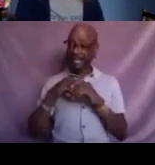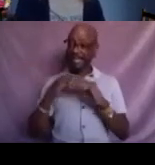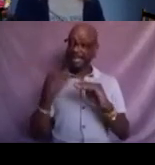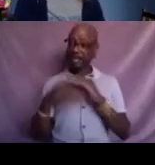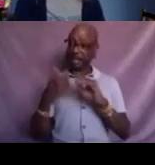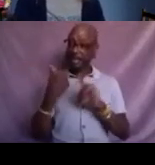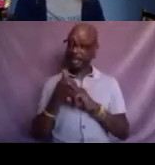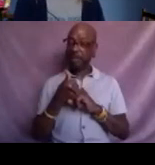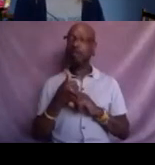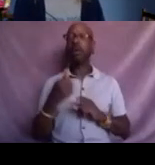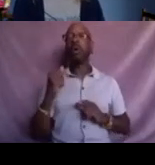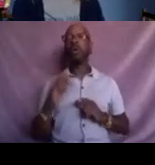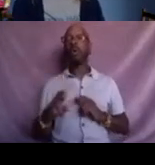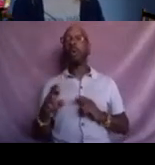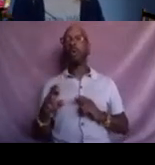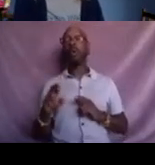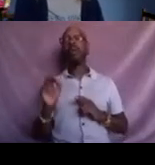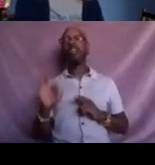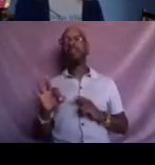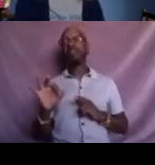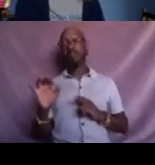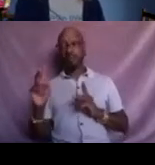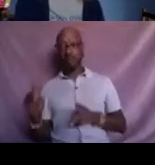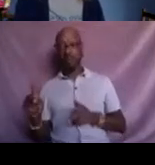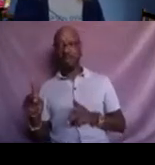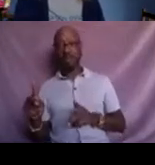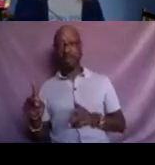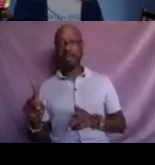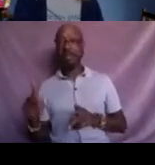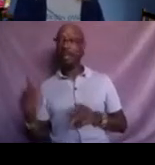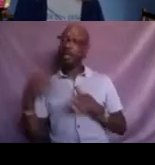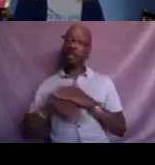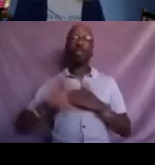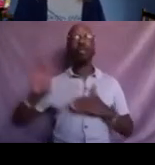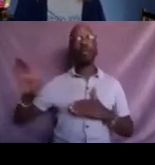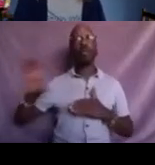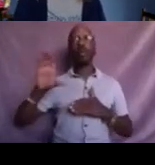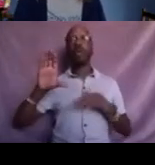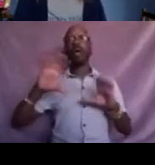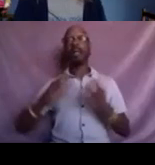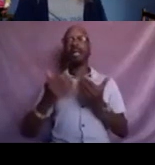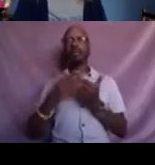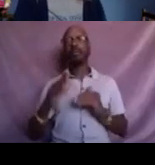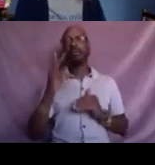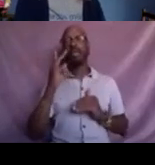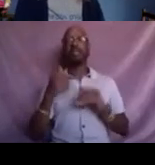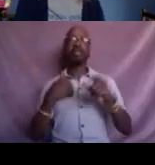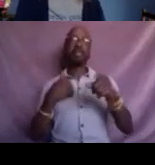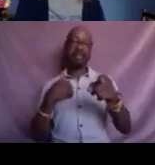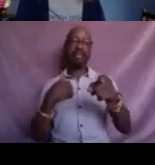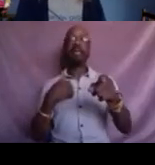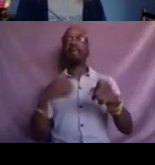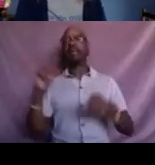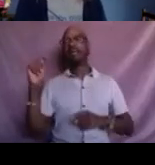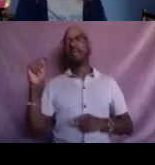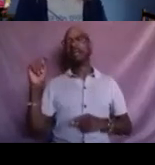to join. Or if that person goes to Classroom, they'll see a tile for your class that you can, that